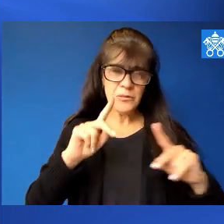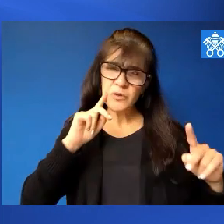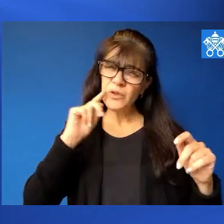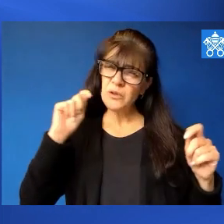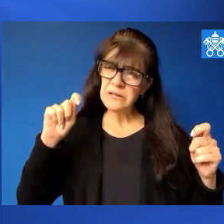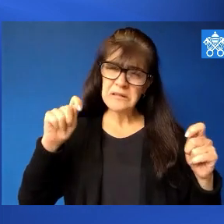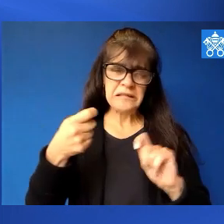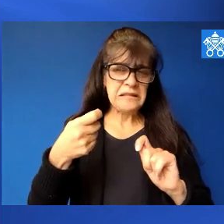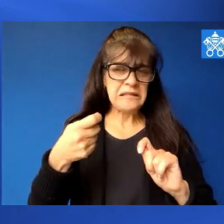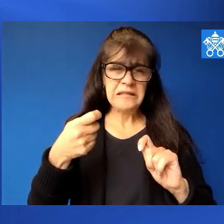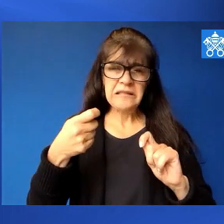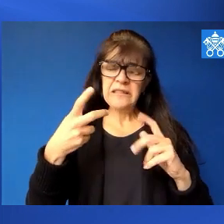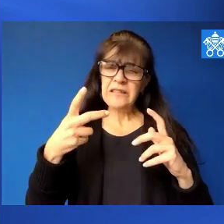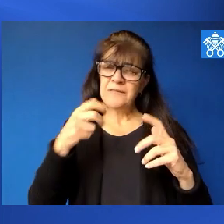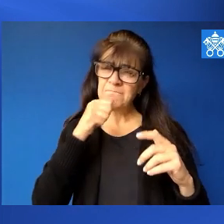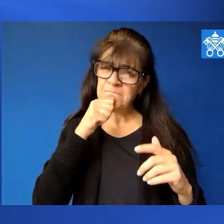so cruelly tried